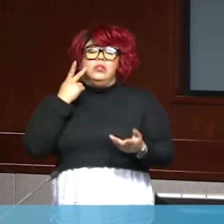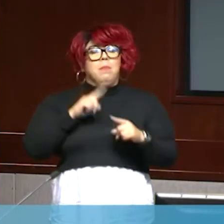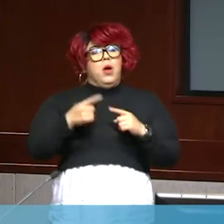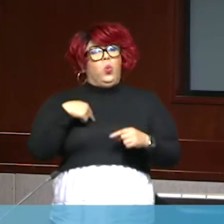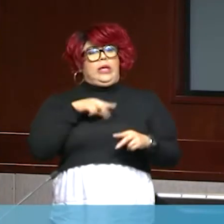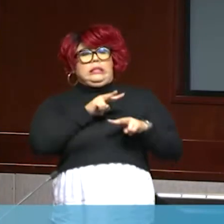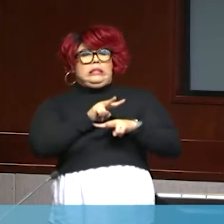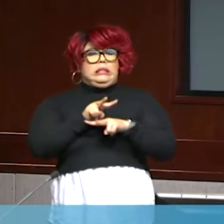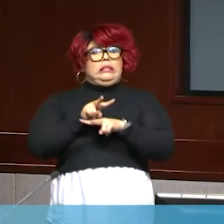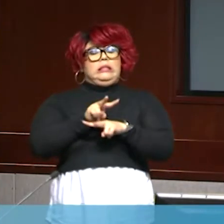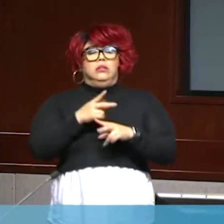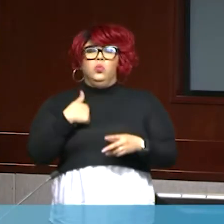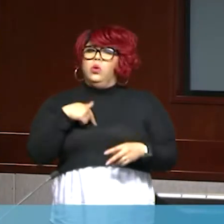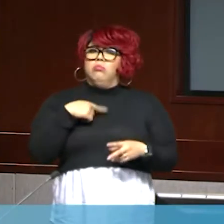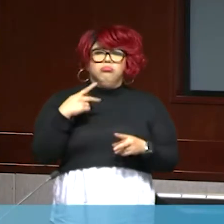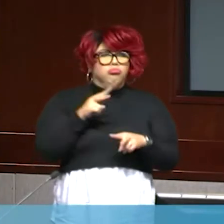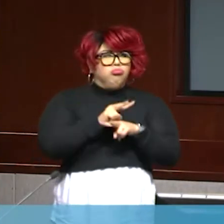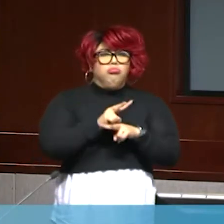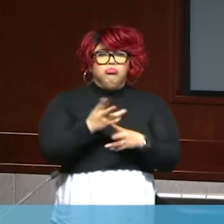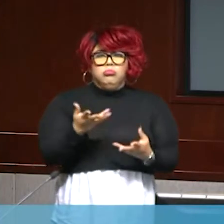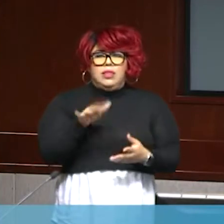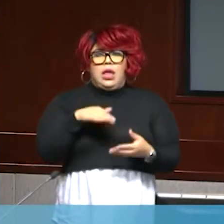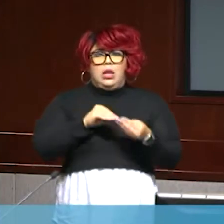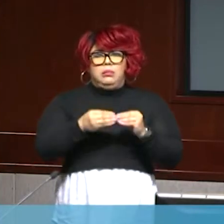goes up for the immediate future.